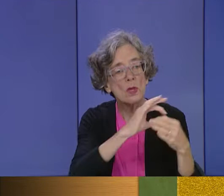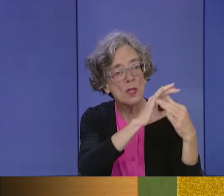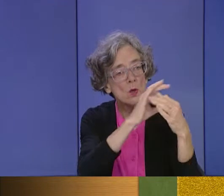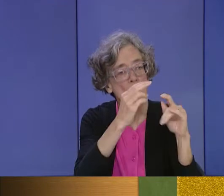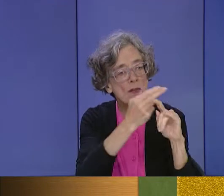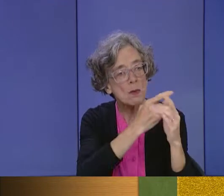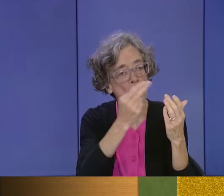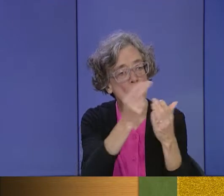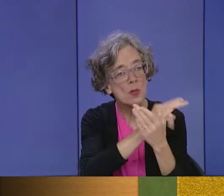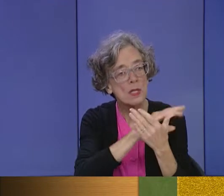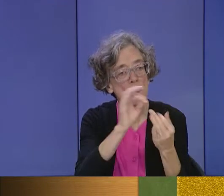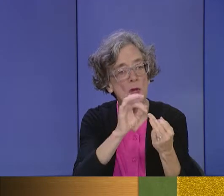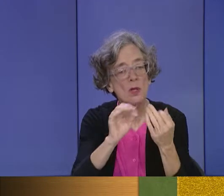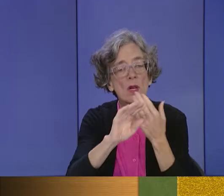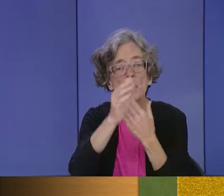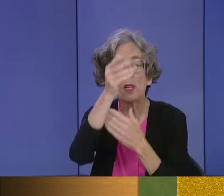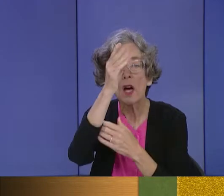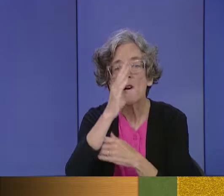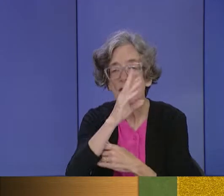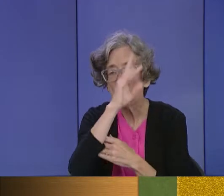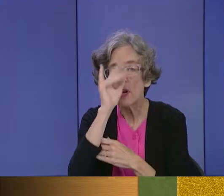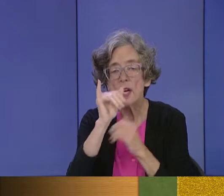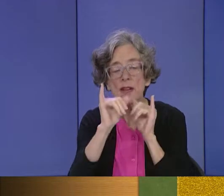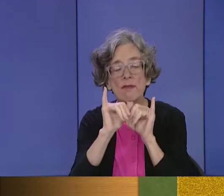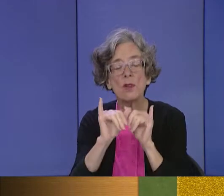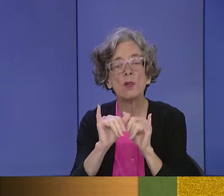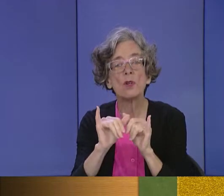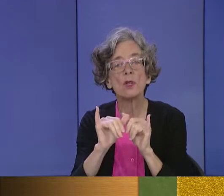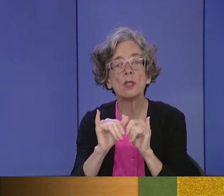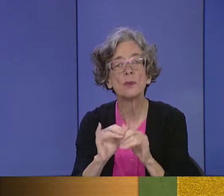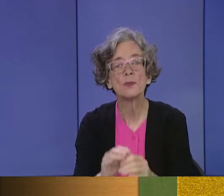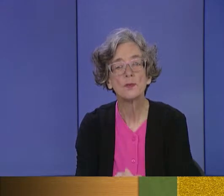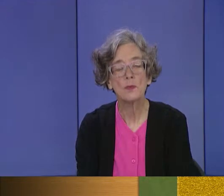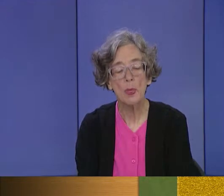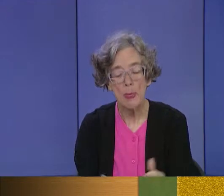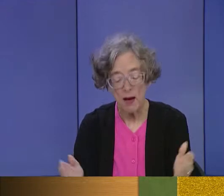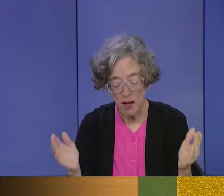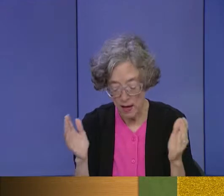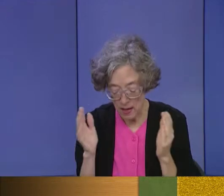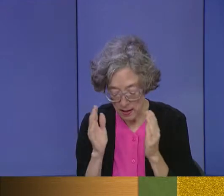Holy Spirit, God forever and ever.